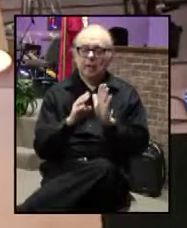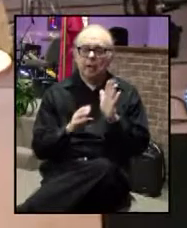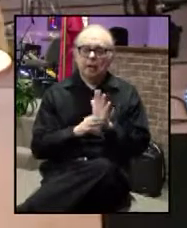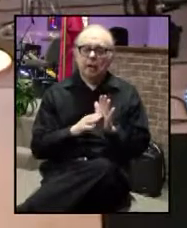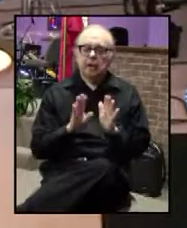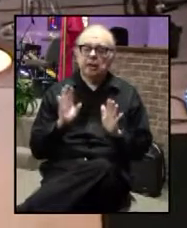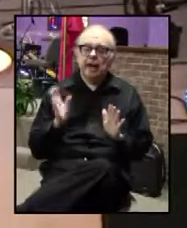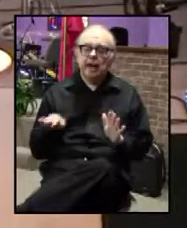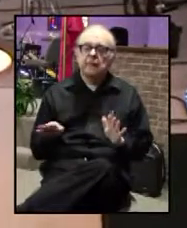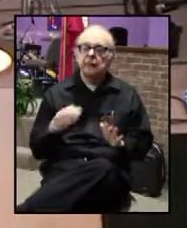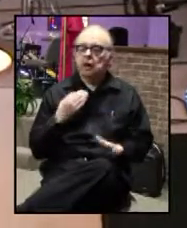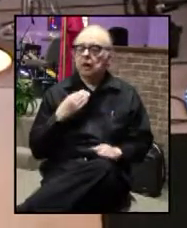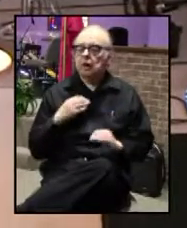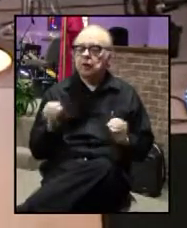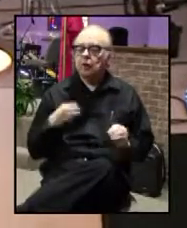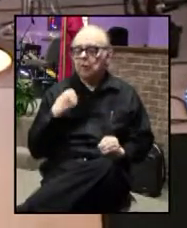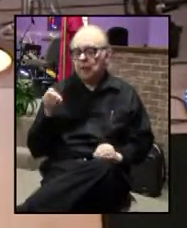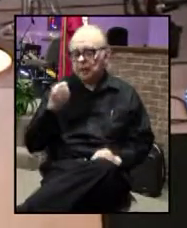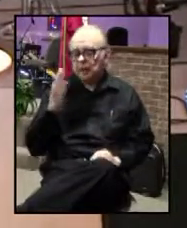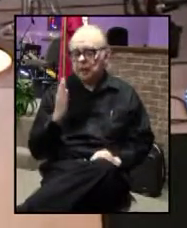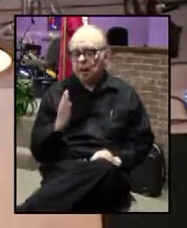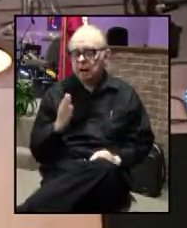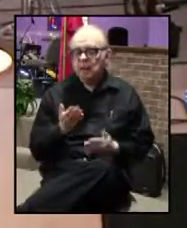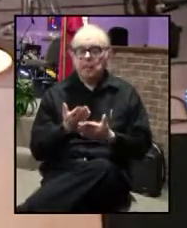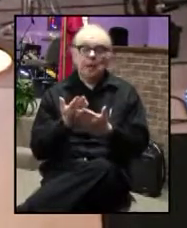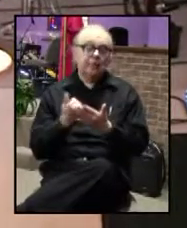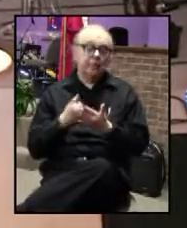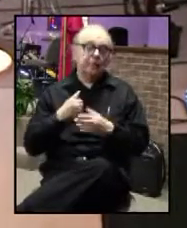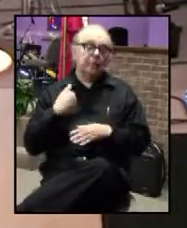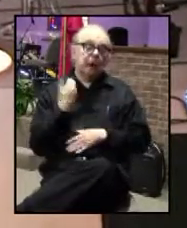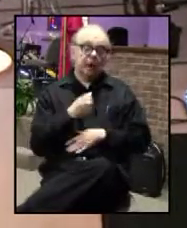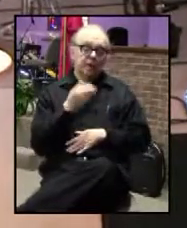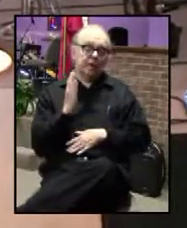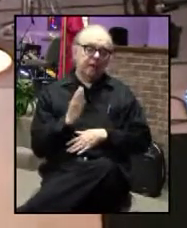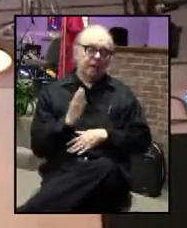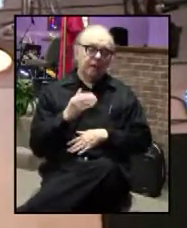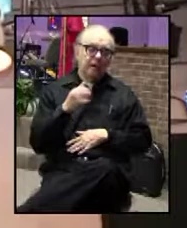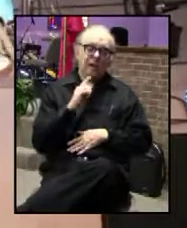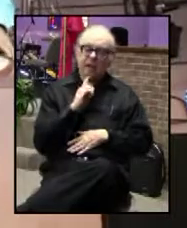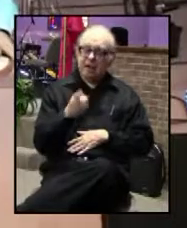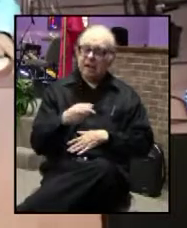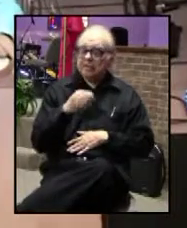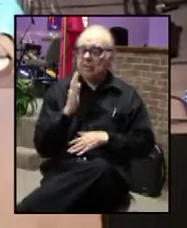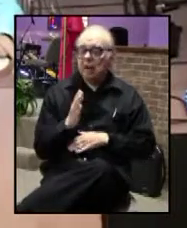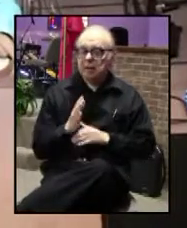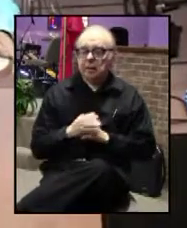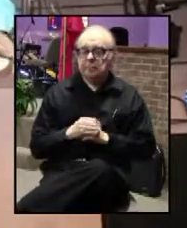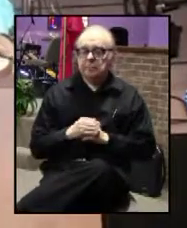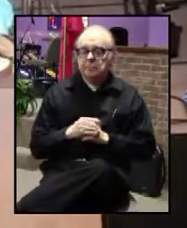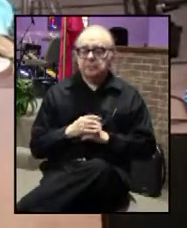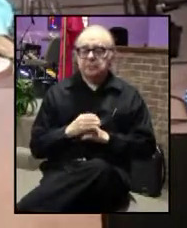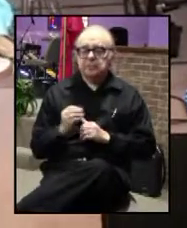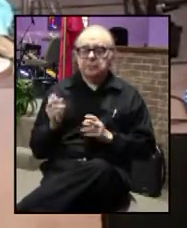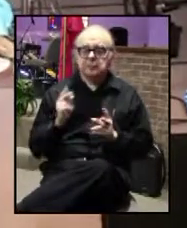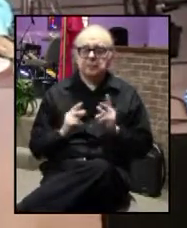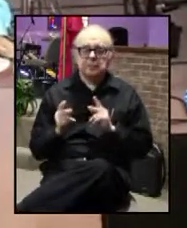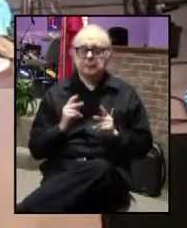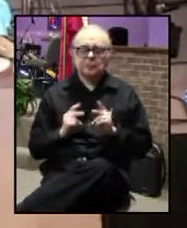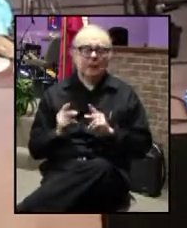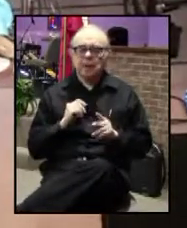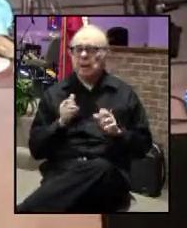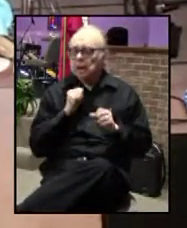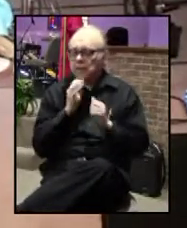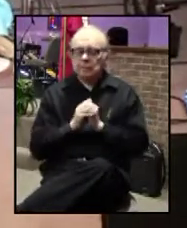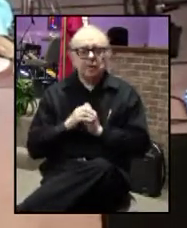other God before him. He is God. And they didn't